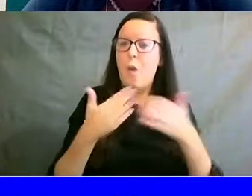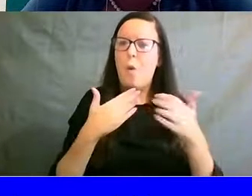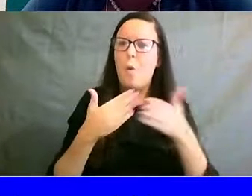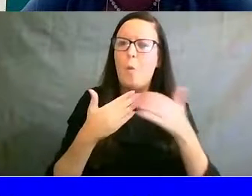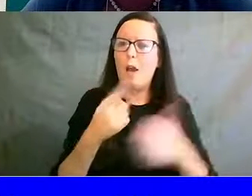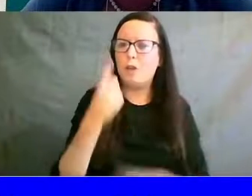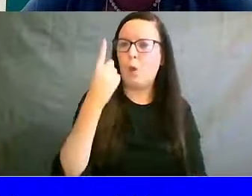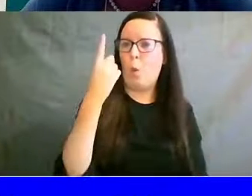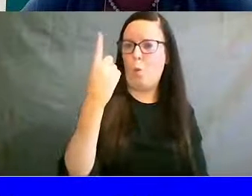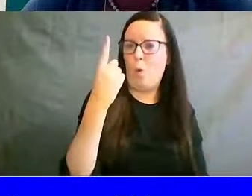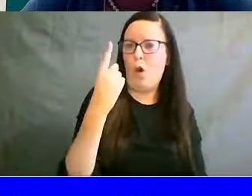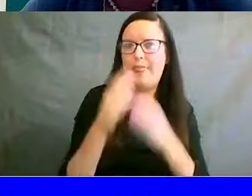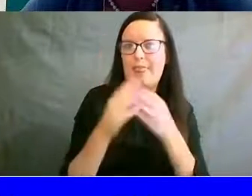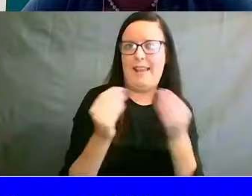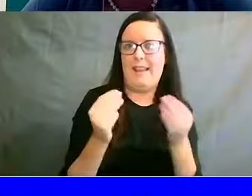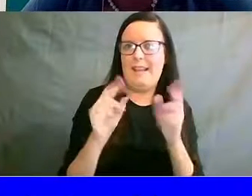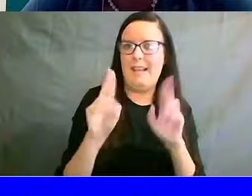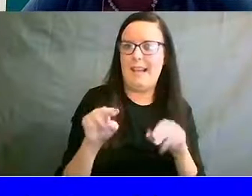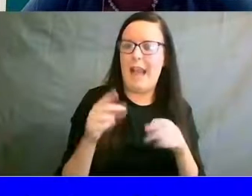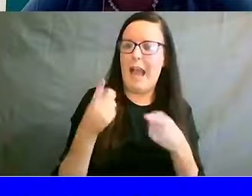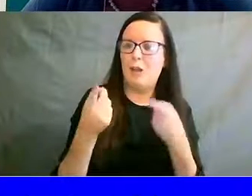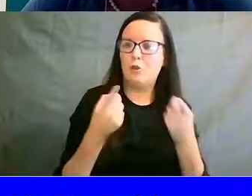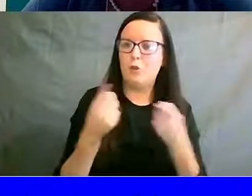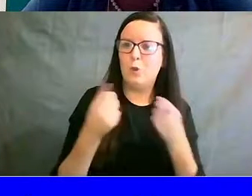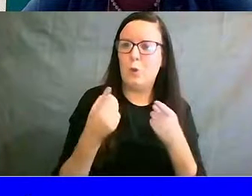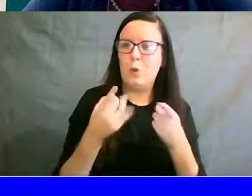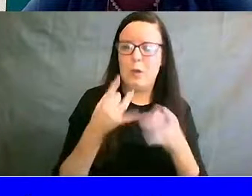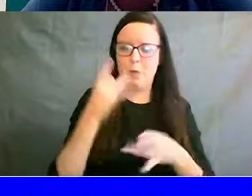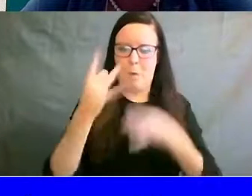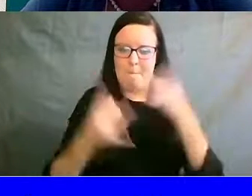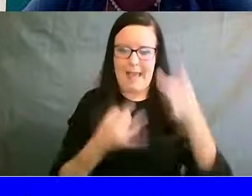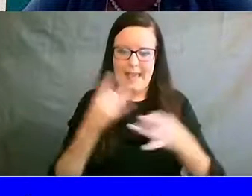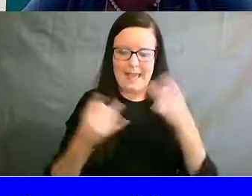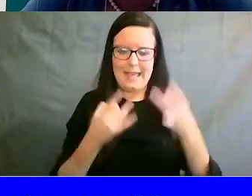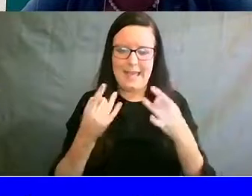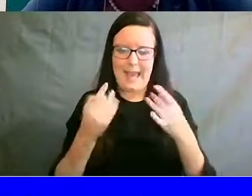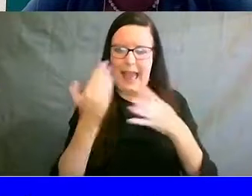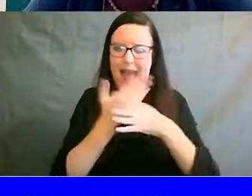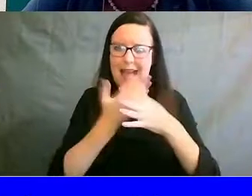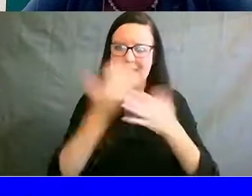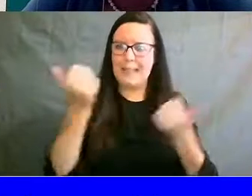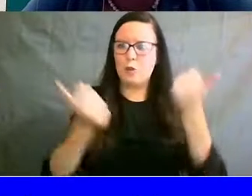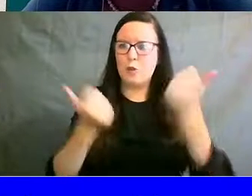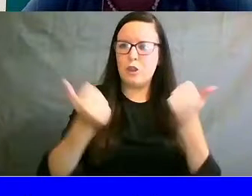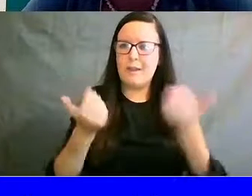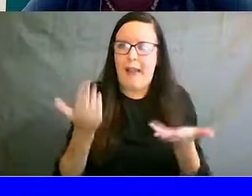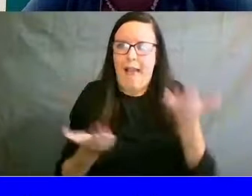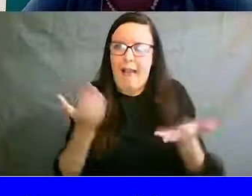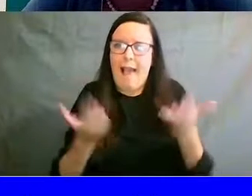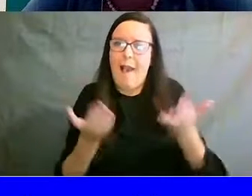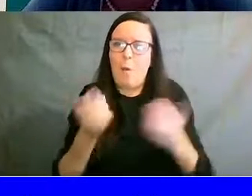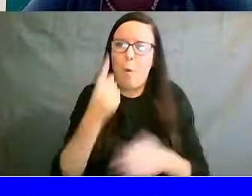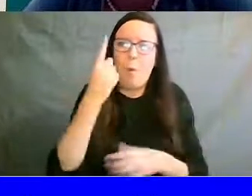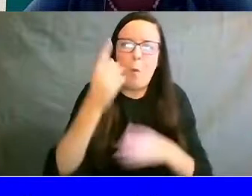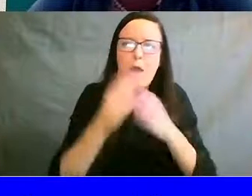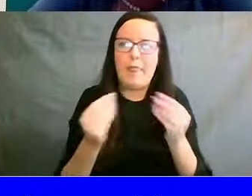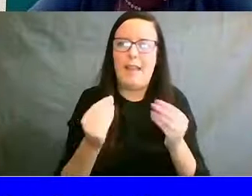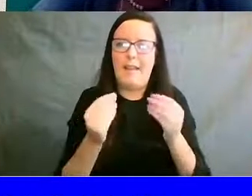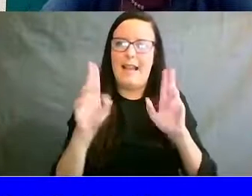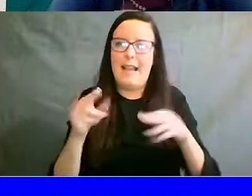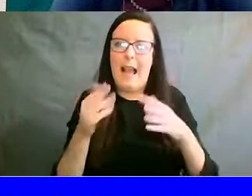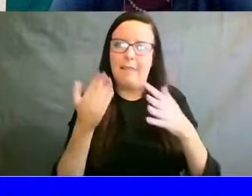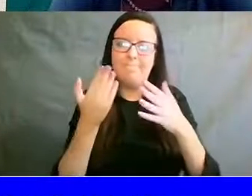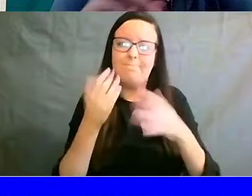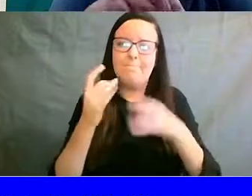action would you take to make access to justice more accessible? We'll start with you, Angus, and